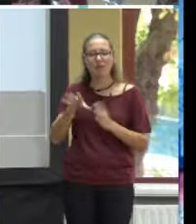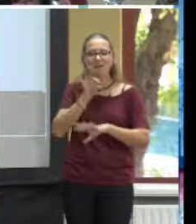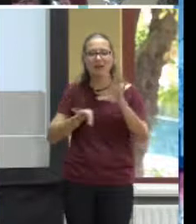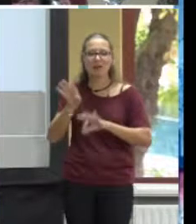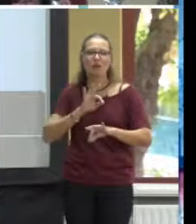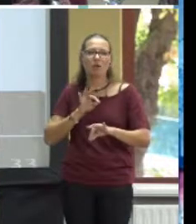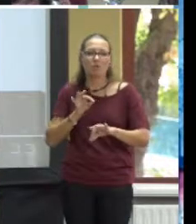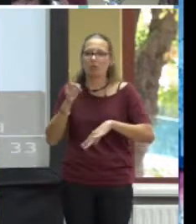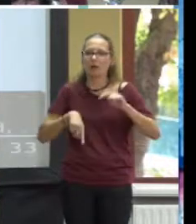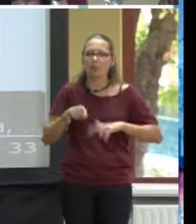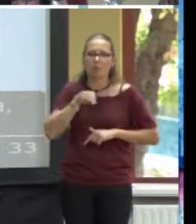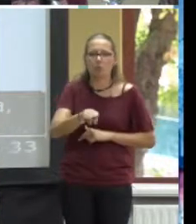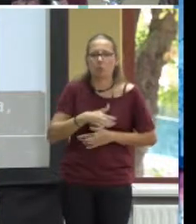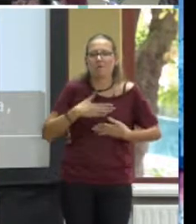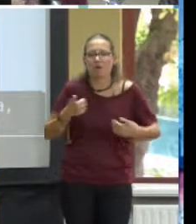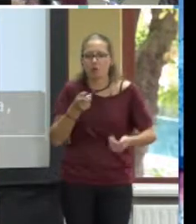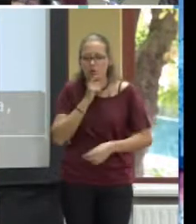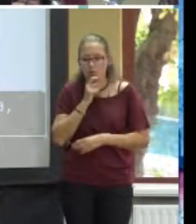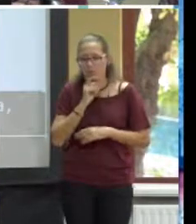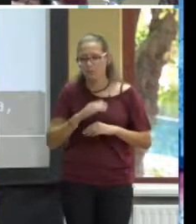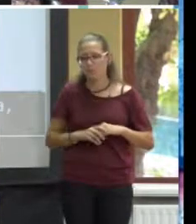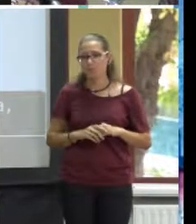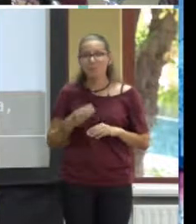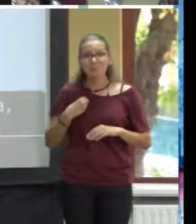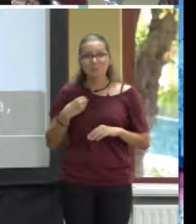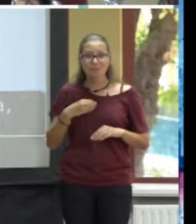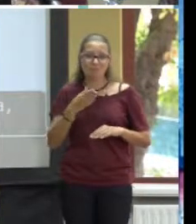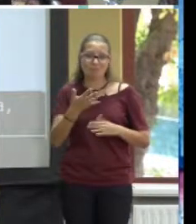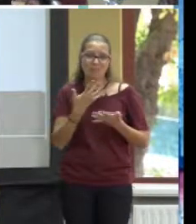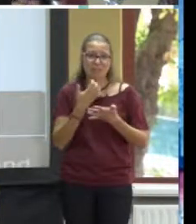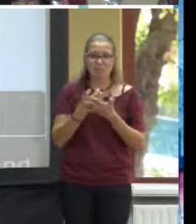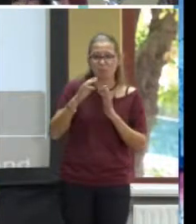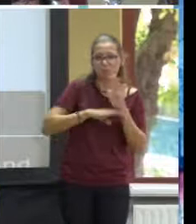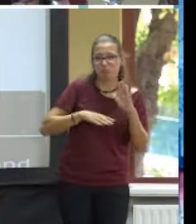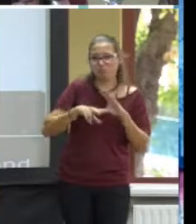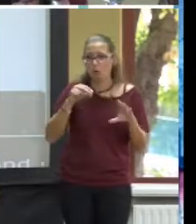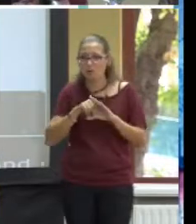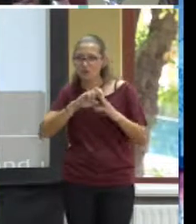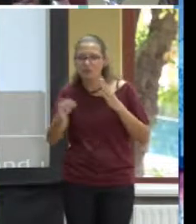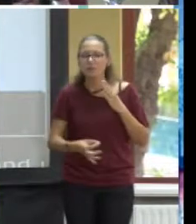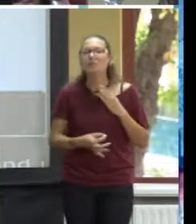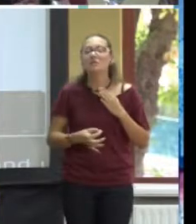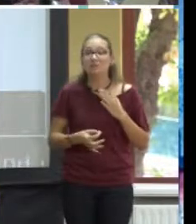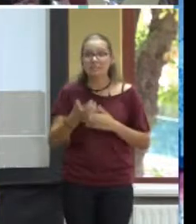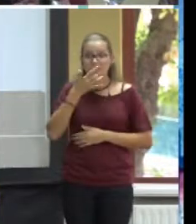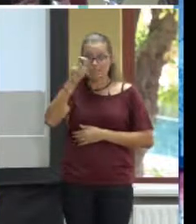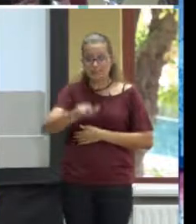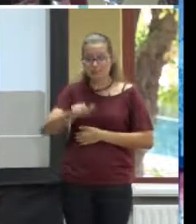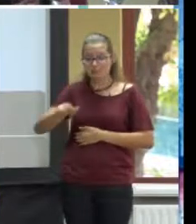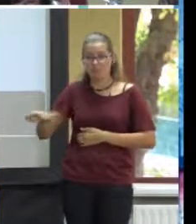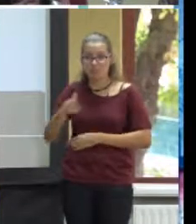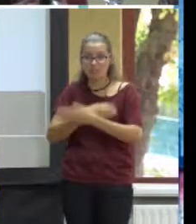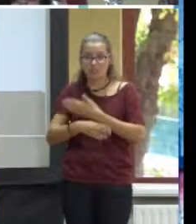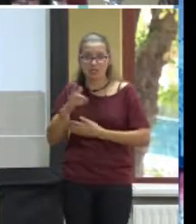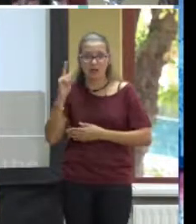use as they want. This multimedia includes, in the case for